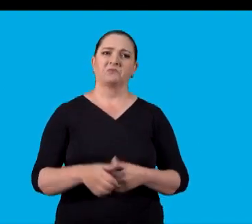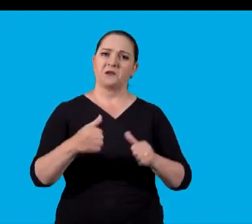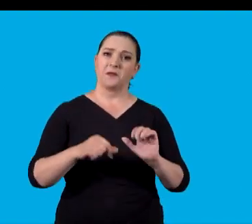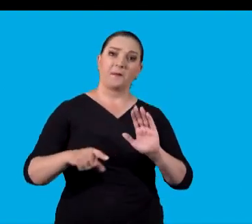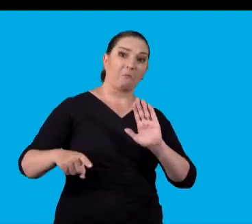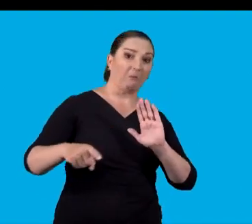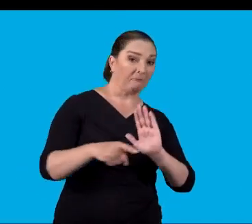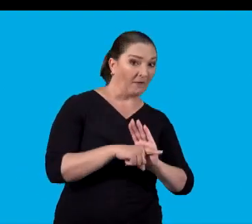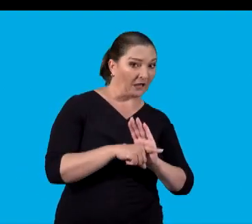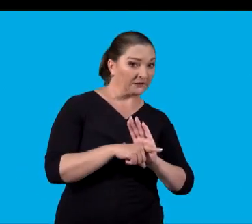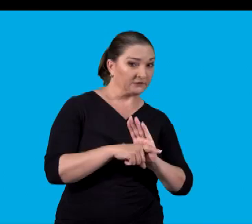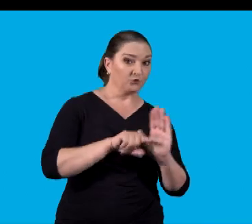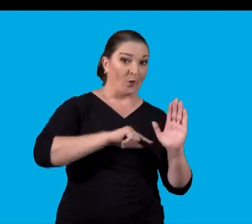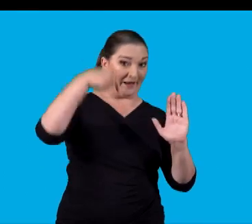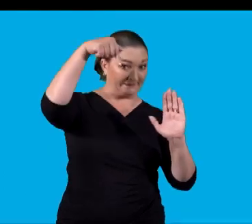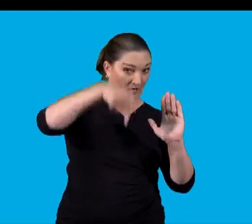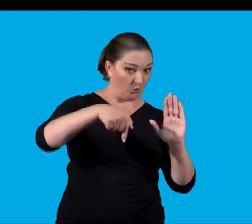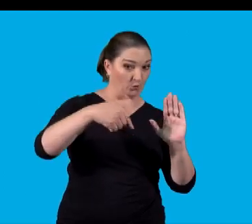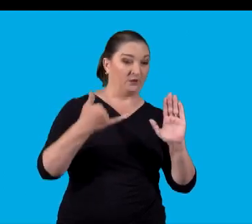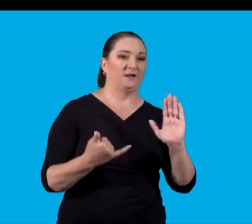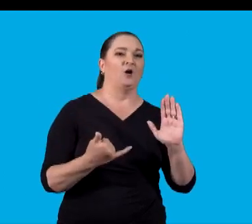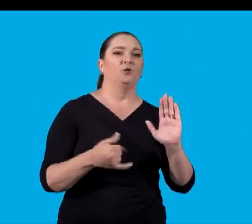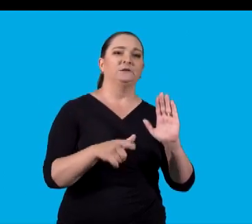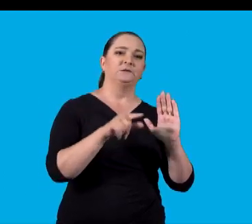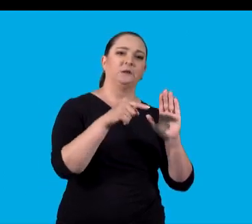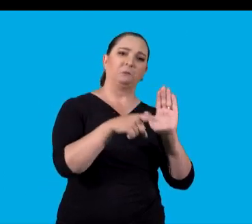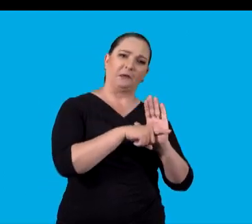say minus now, because I'm going down now, minus